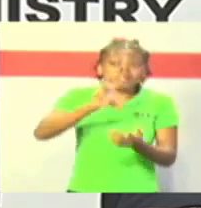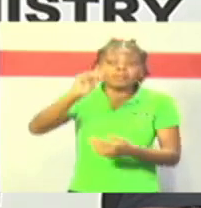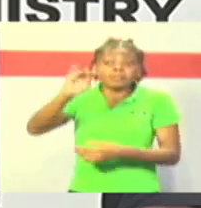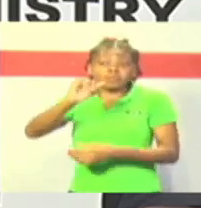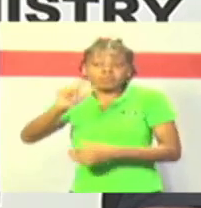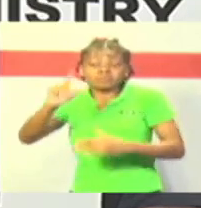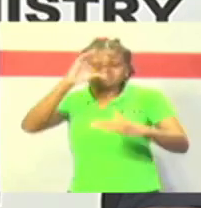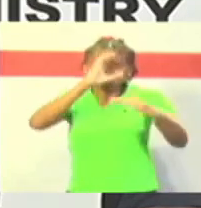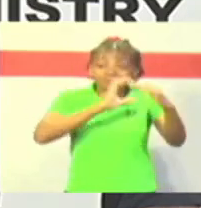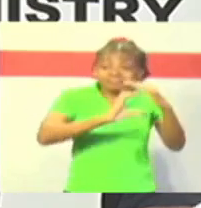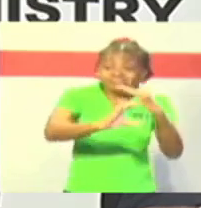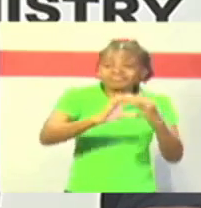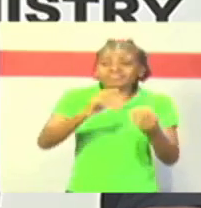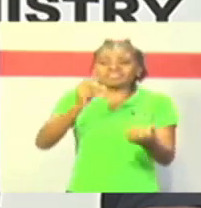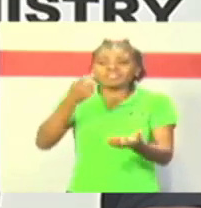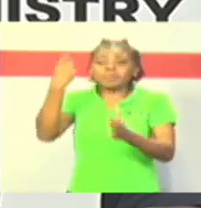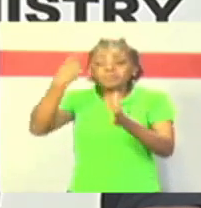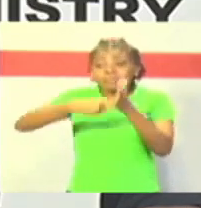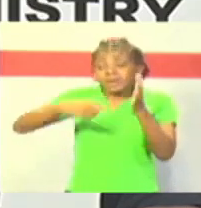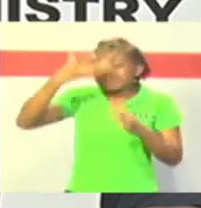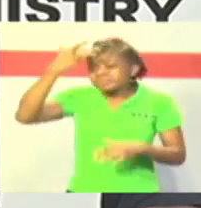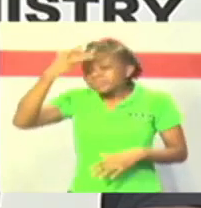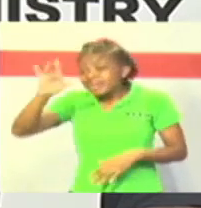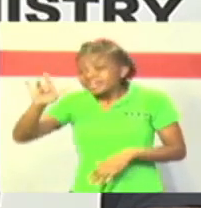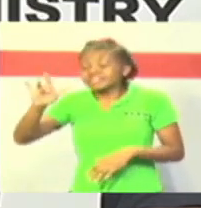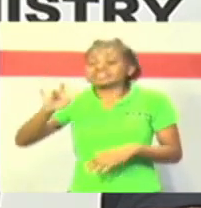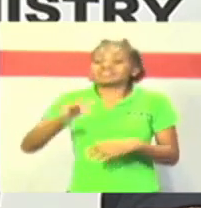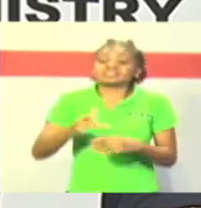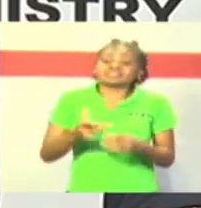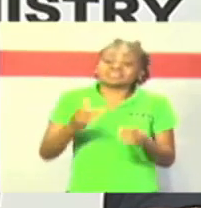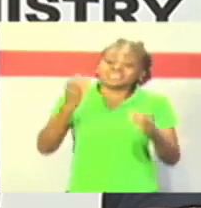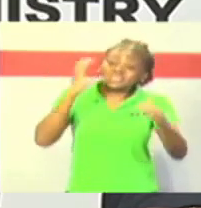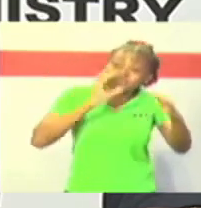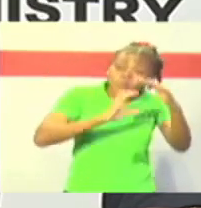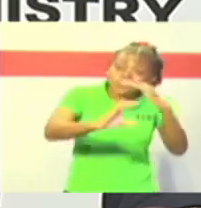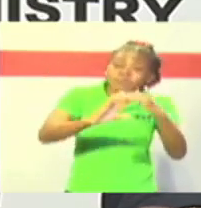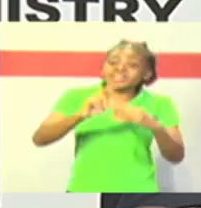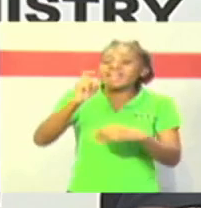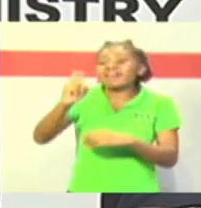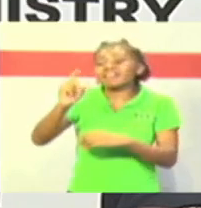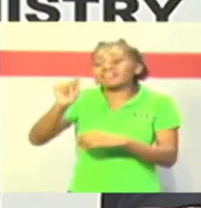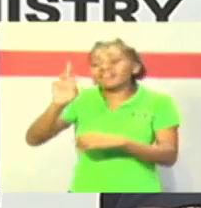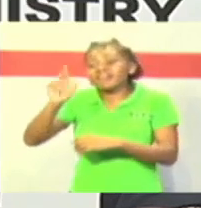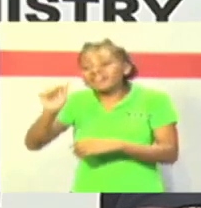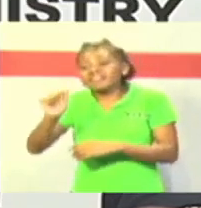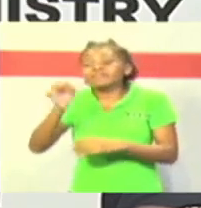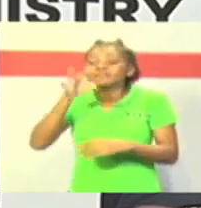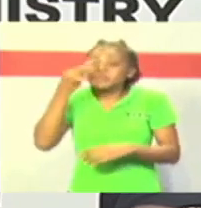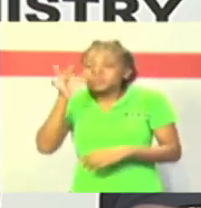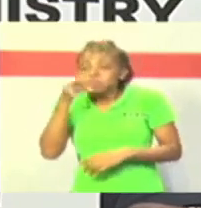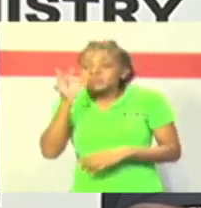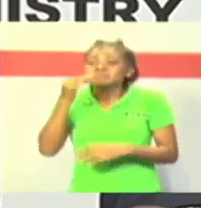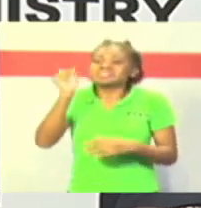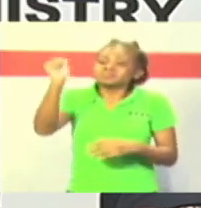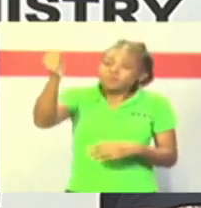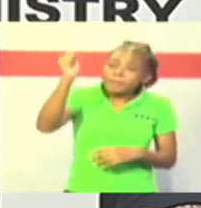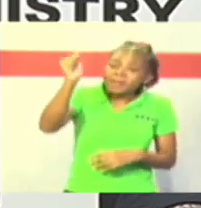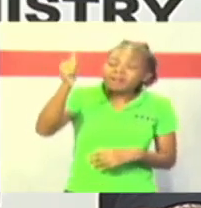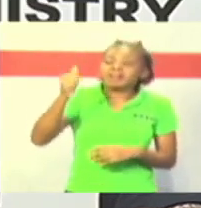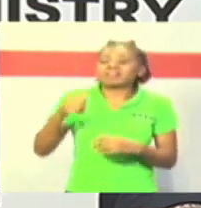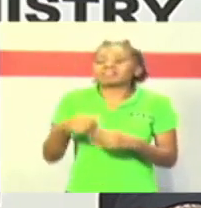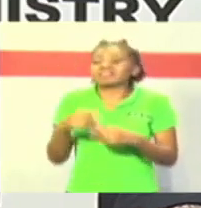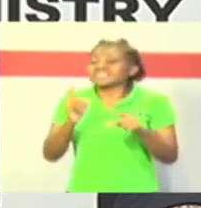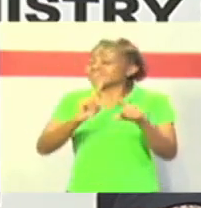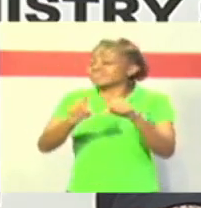Price Mart, Chaguanas, and the Extra Foods Arima, including a number of collaborations with